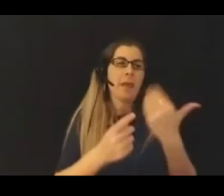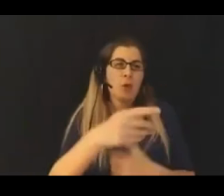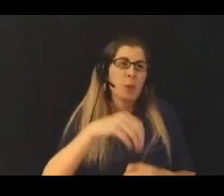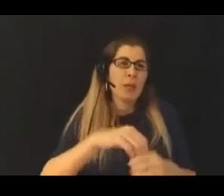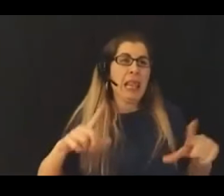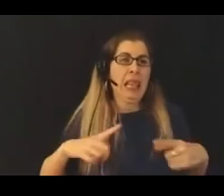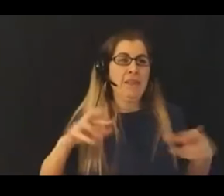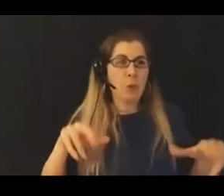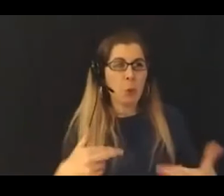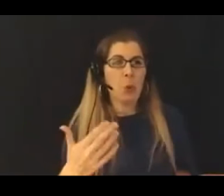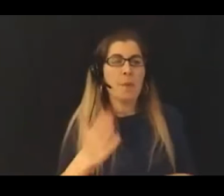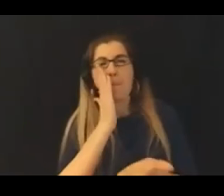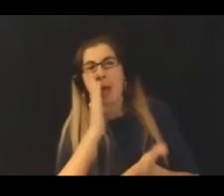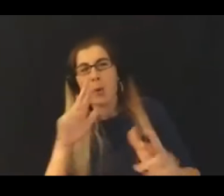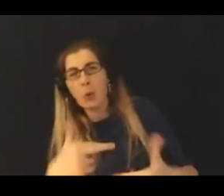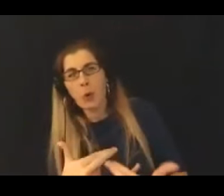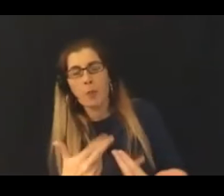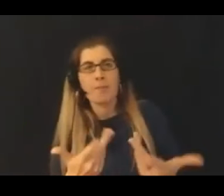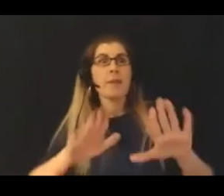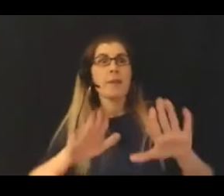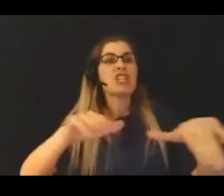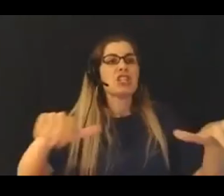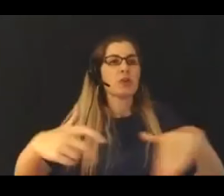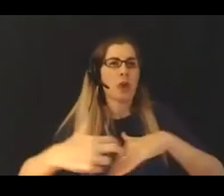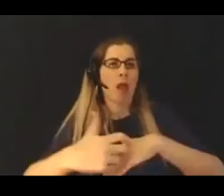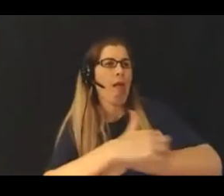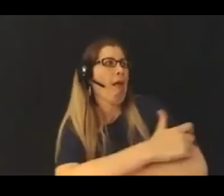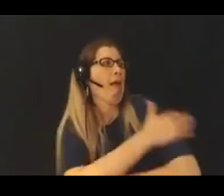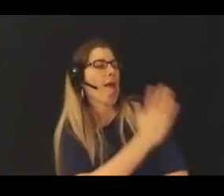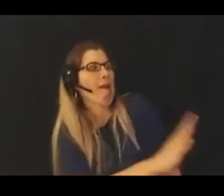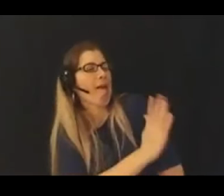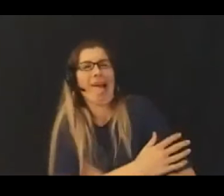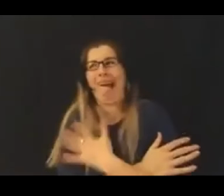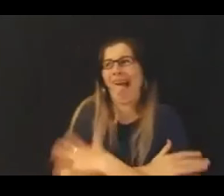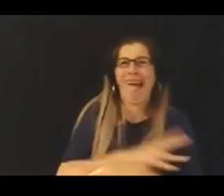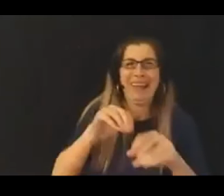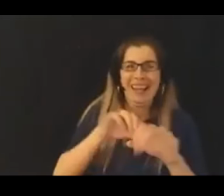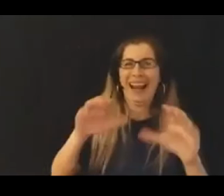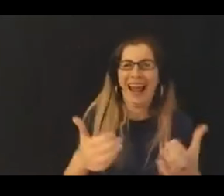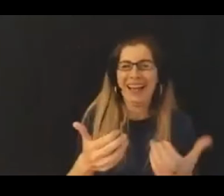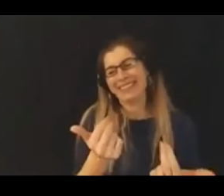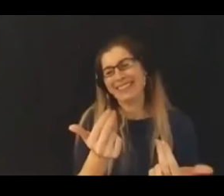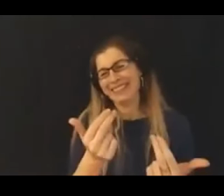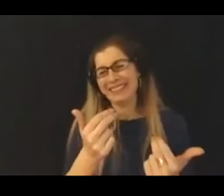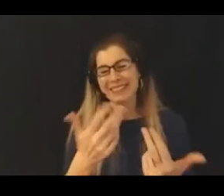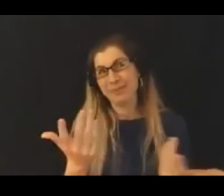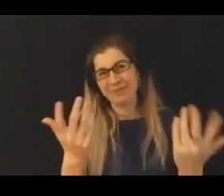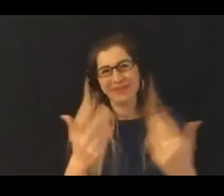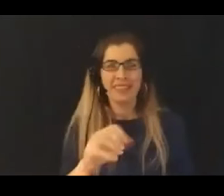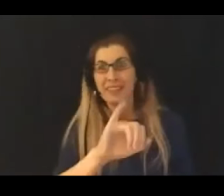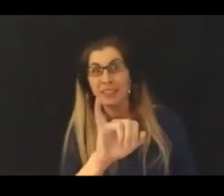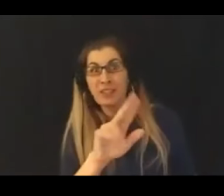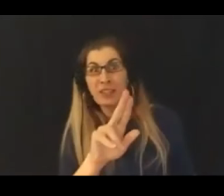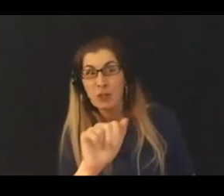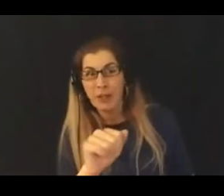or their bedrooms and their children might literally be climbing on them while they're in class. I'll call out Julia because I've seen that